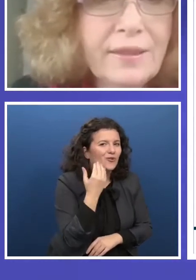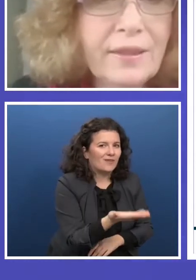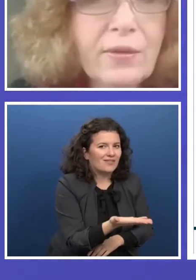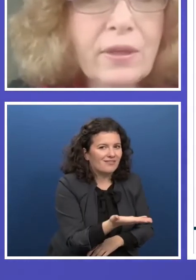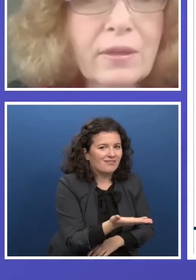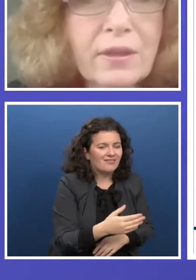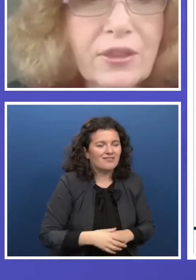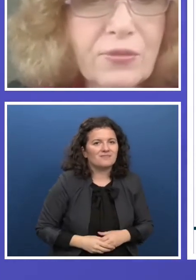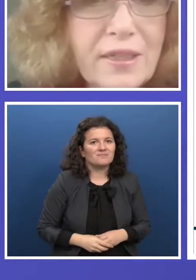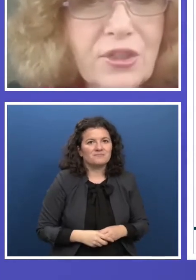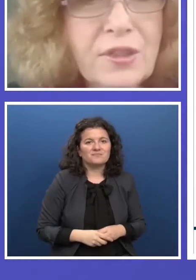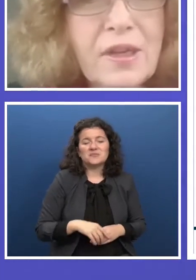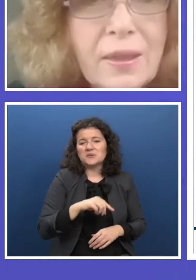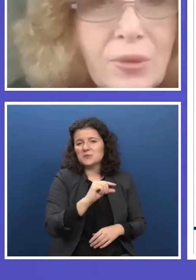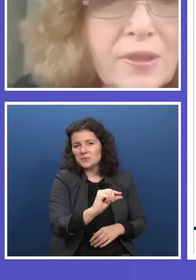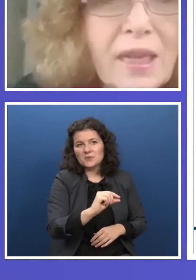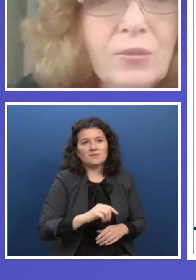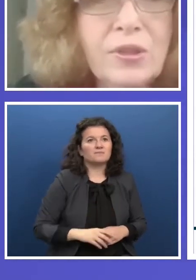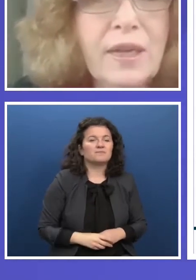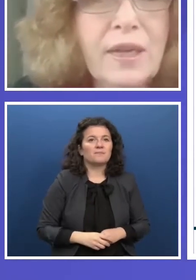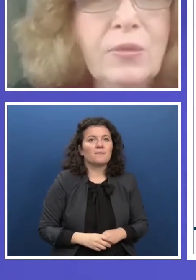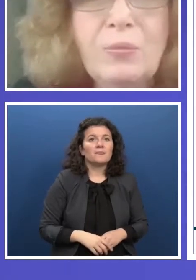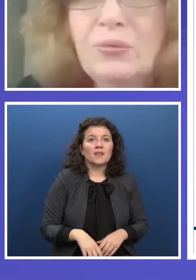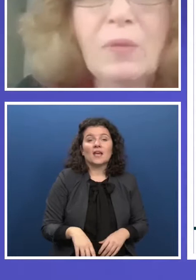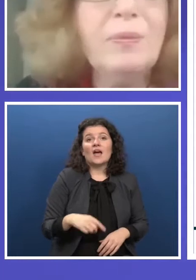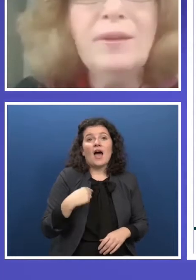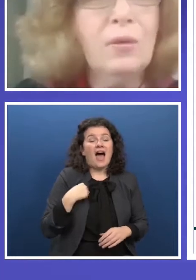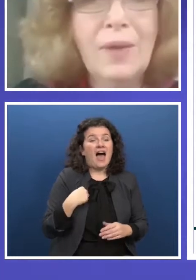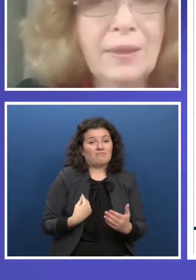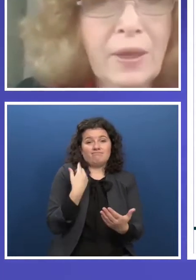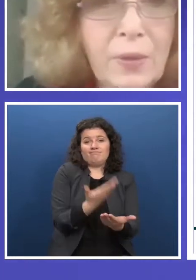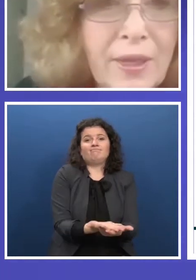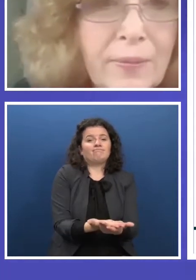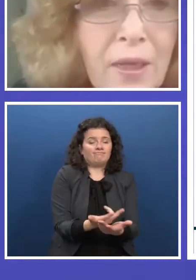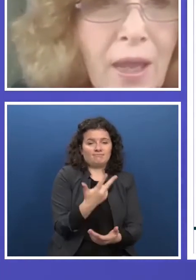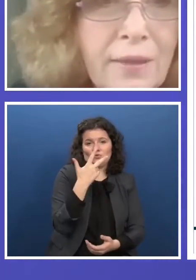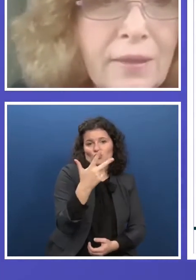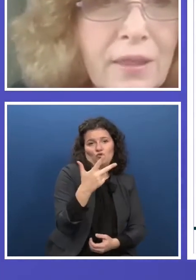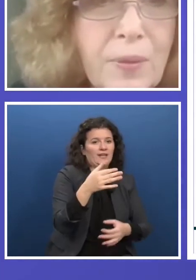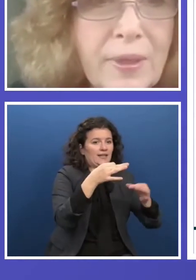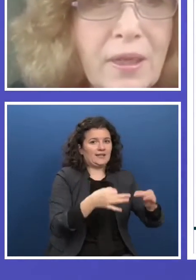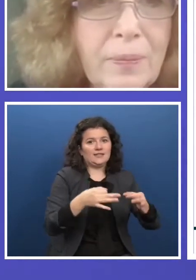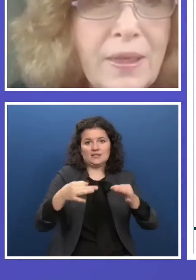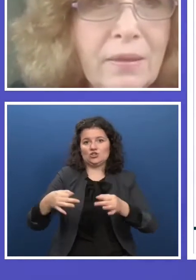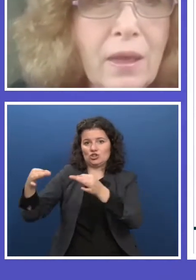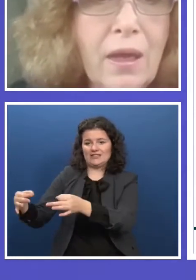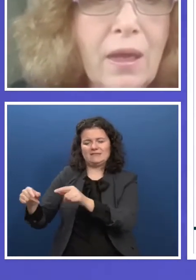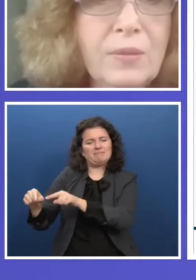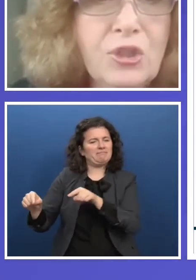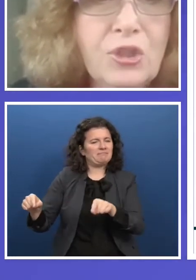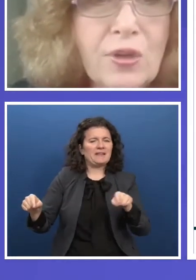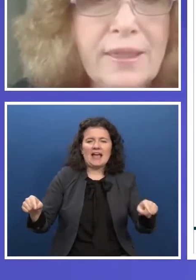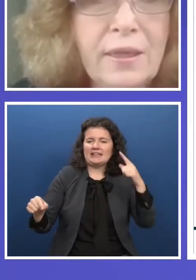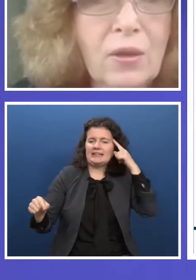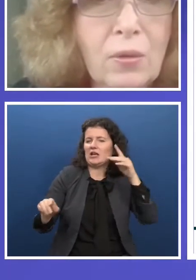I'm going to say that there are 3 decisions that I can put on the table today that were probably not made by women, and that if women had been